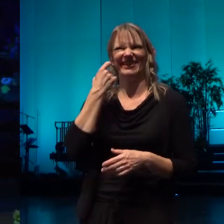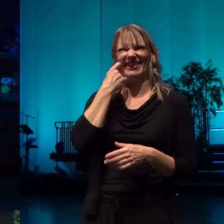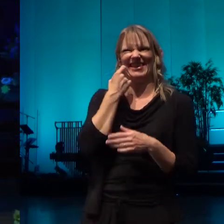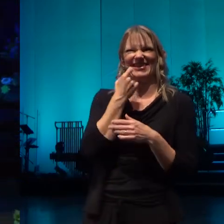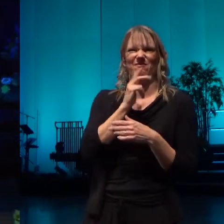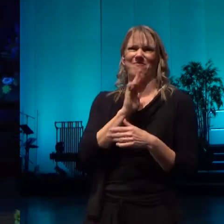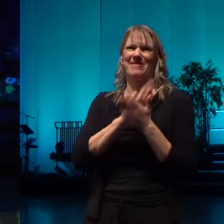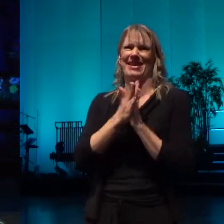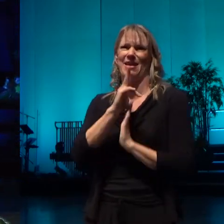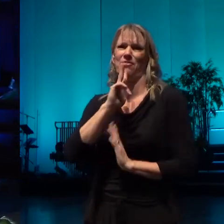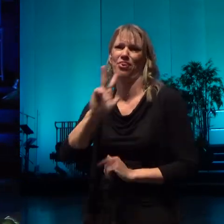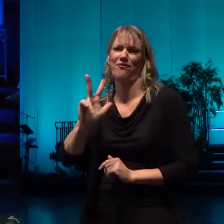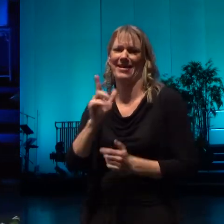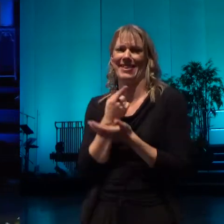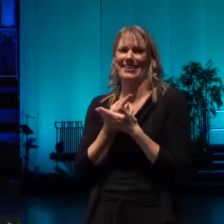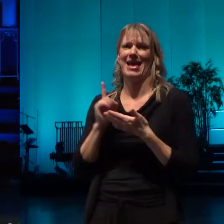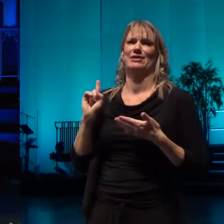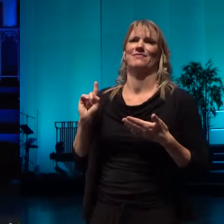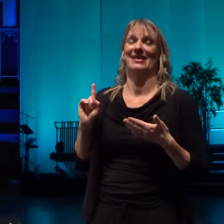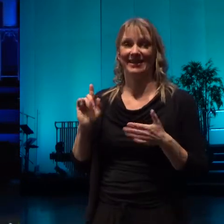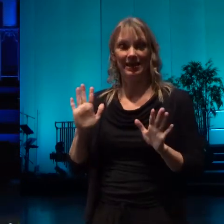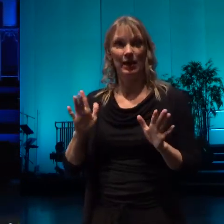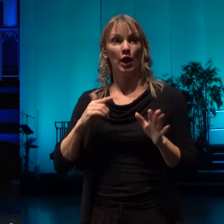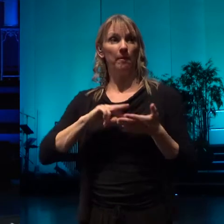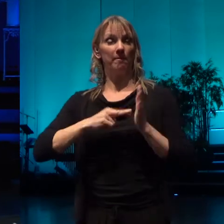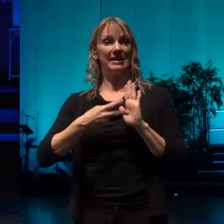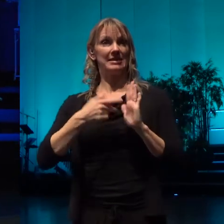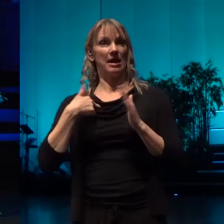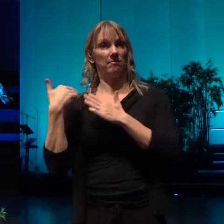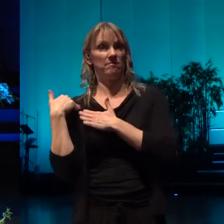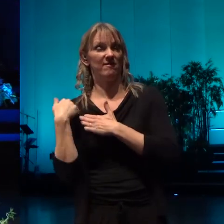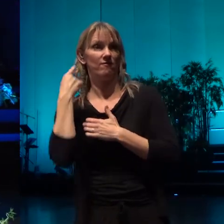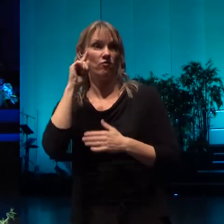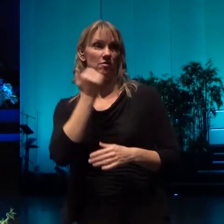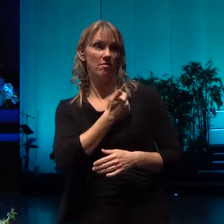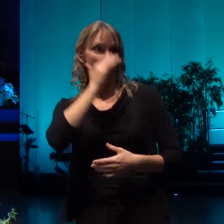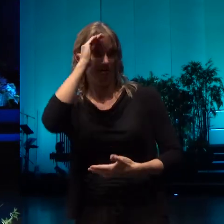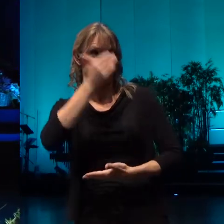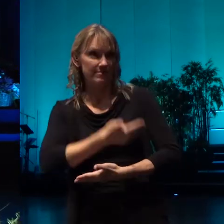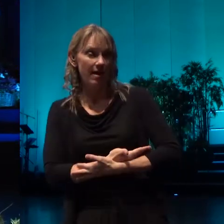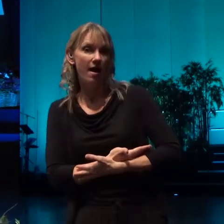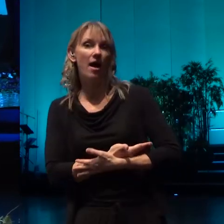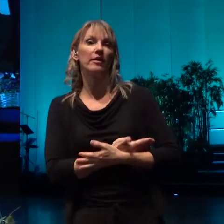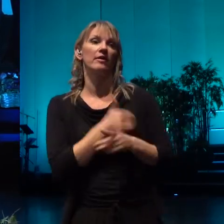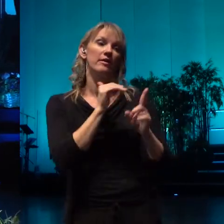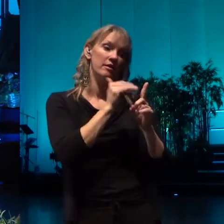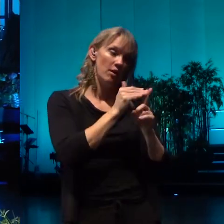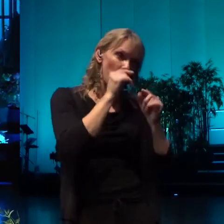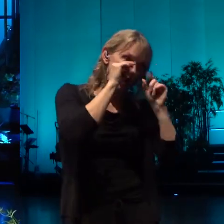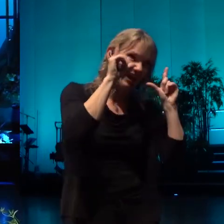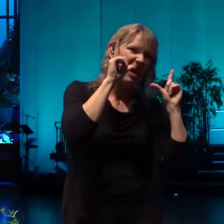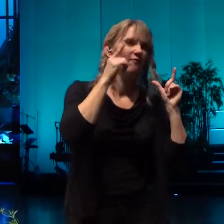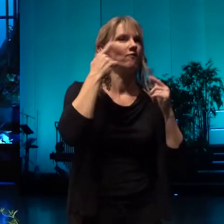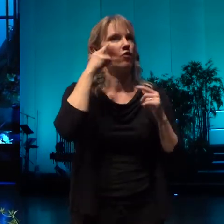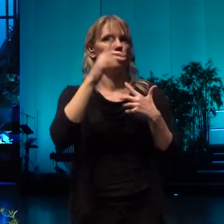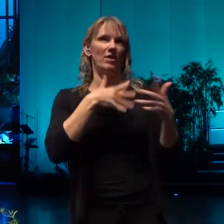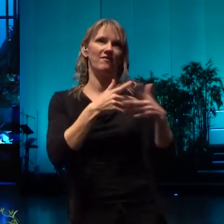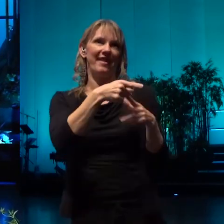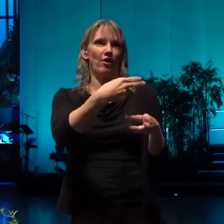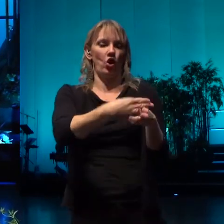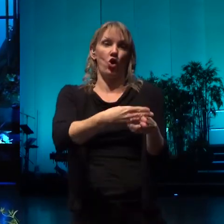it either. It means that I would be in charge of our son and getting him up for whatever they were calling school that